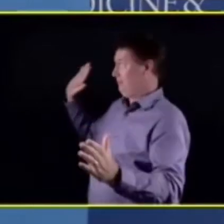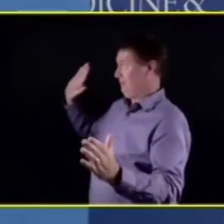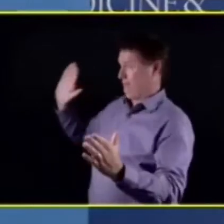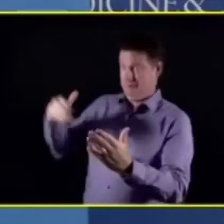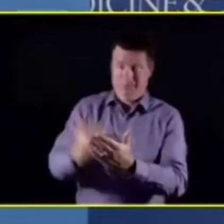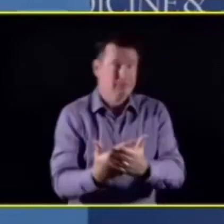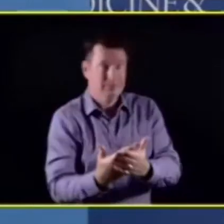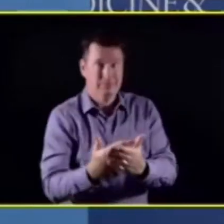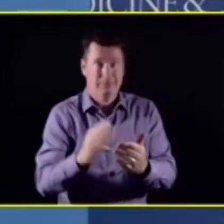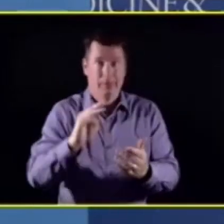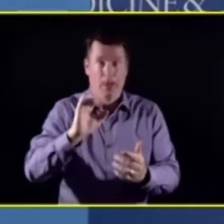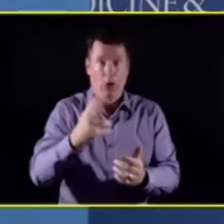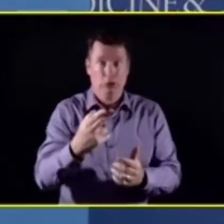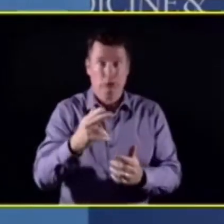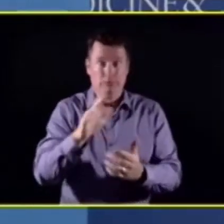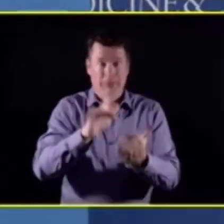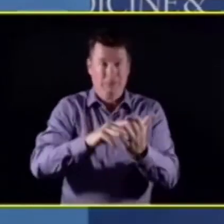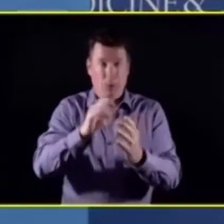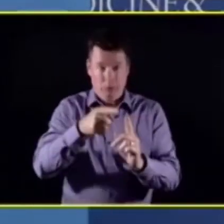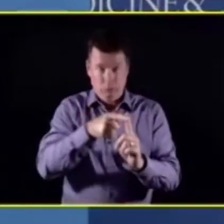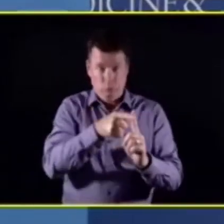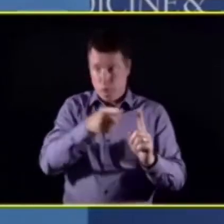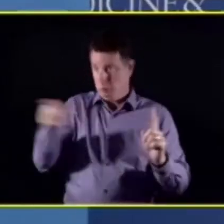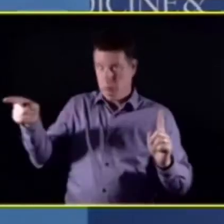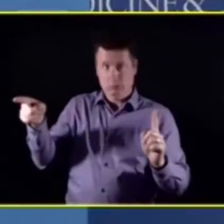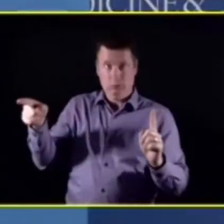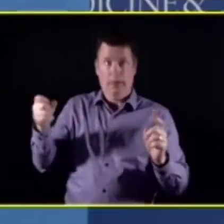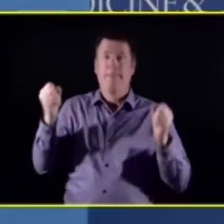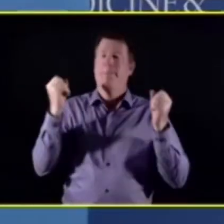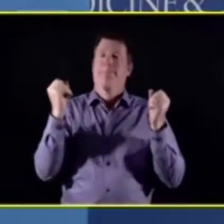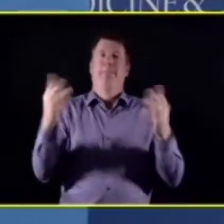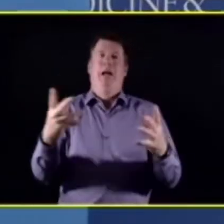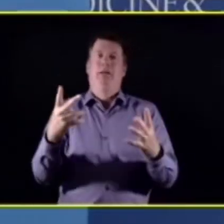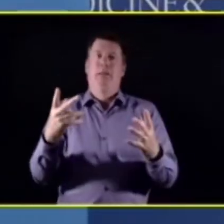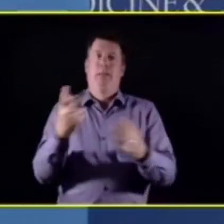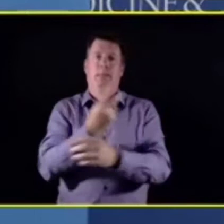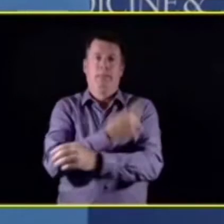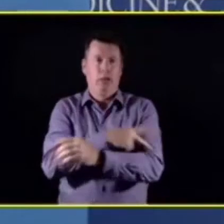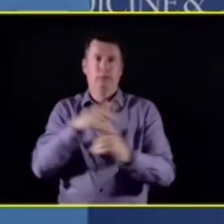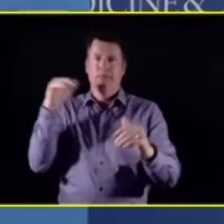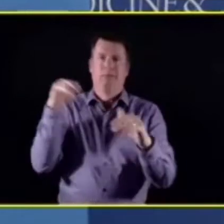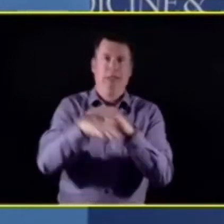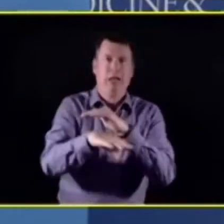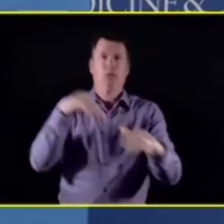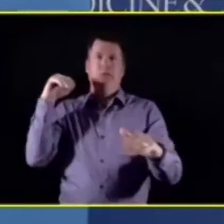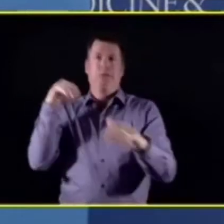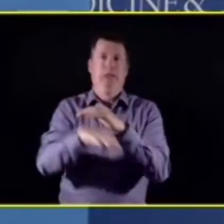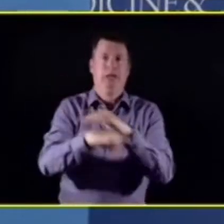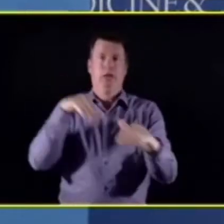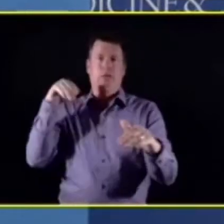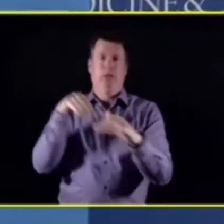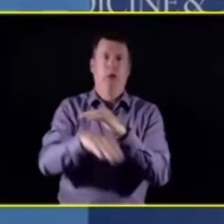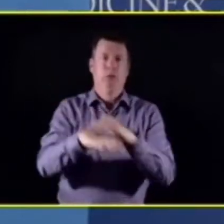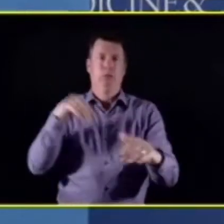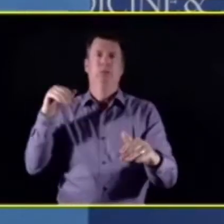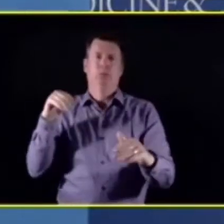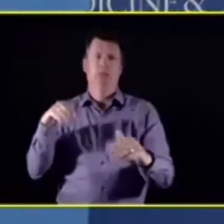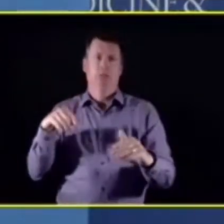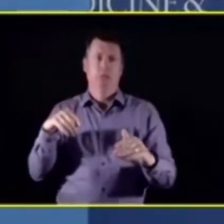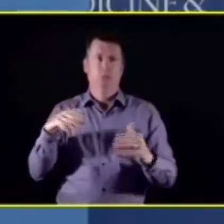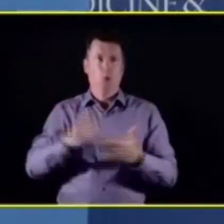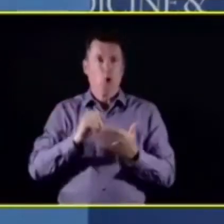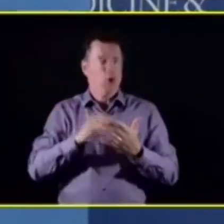better. We've learned to be very patient, recognizing that patients can be very severely ill for